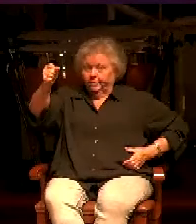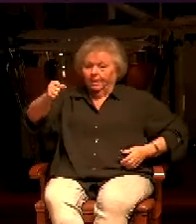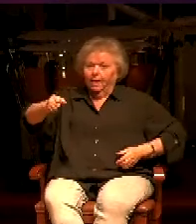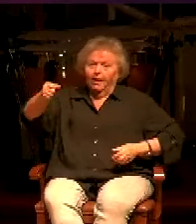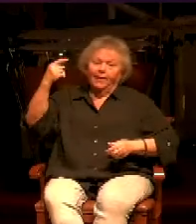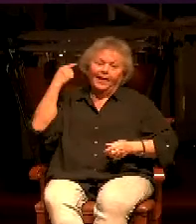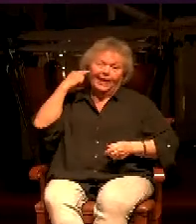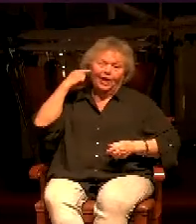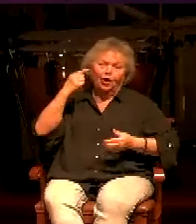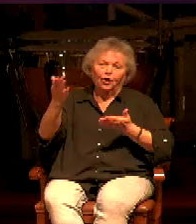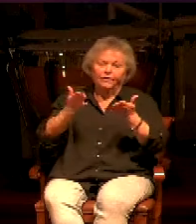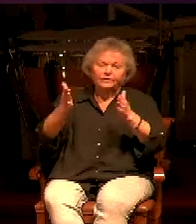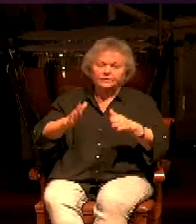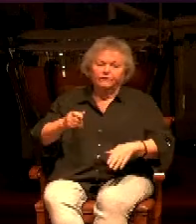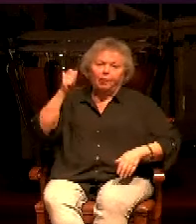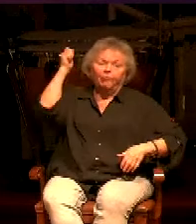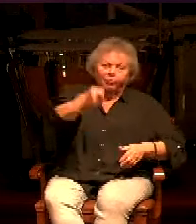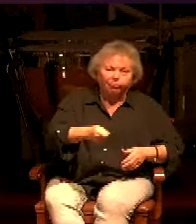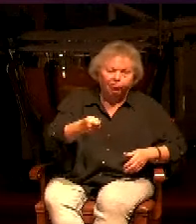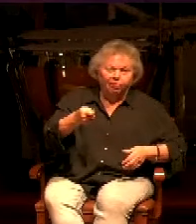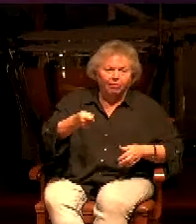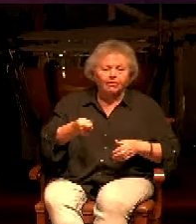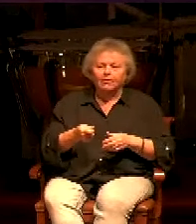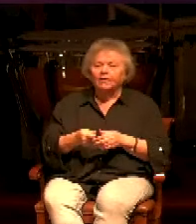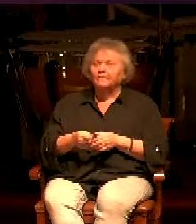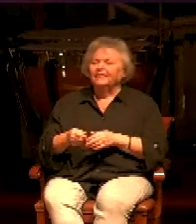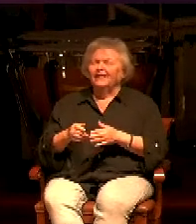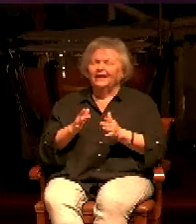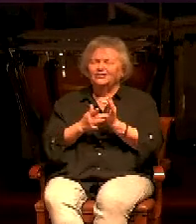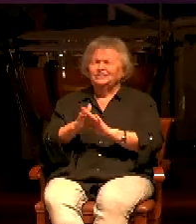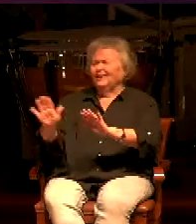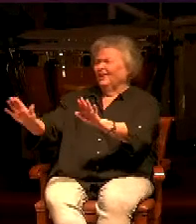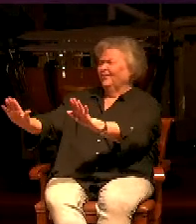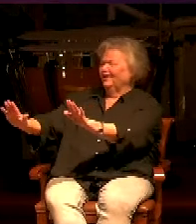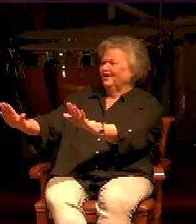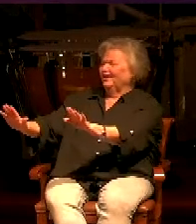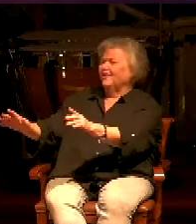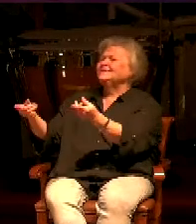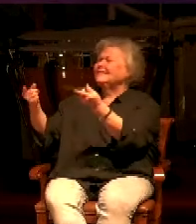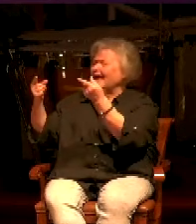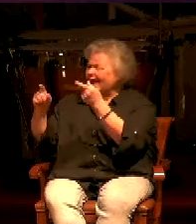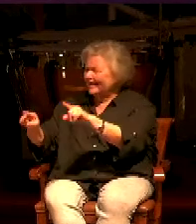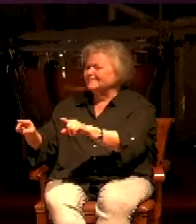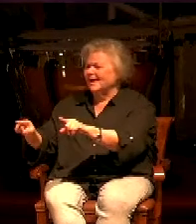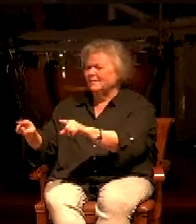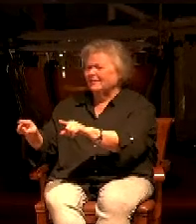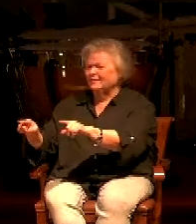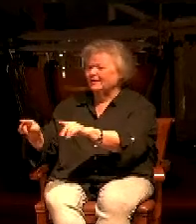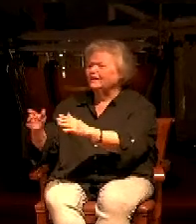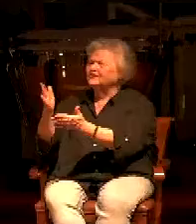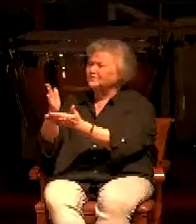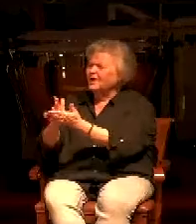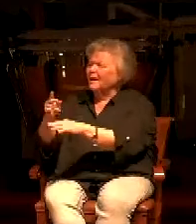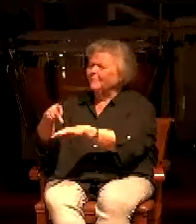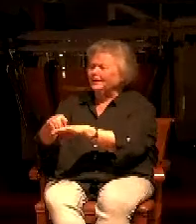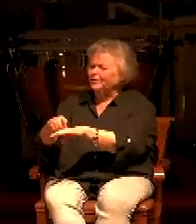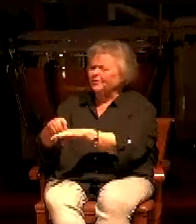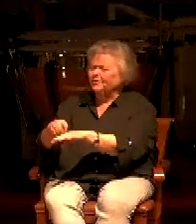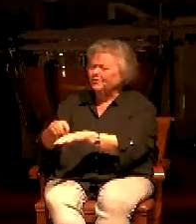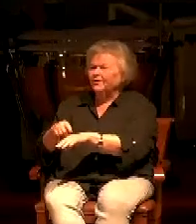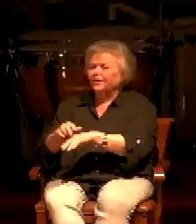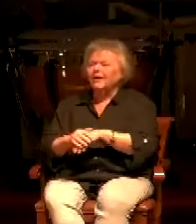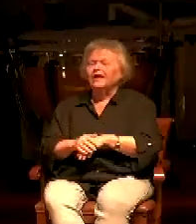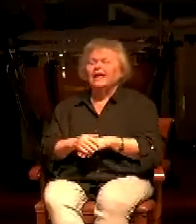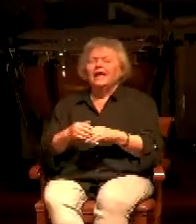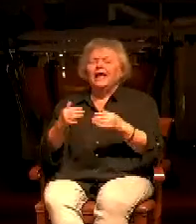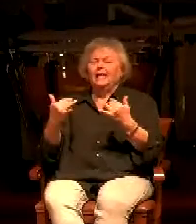going to stop them from getting Jesus. Jesus says, put your sword away. This has to happen. And now he is being bound and carried off.